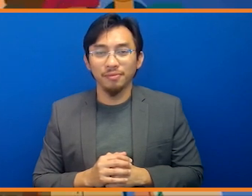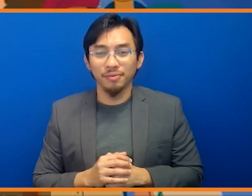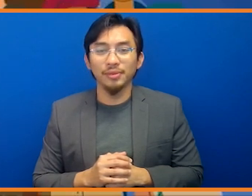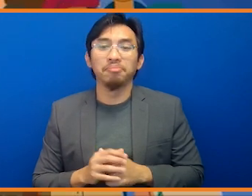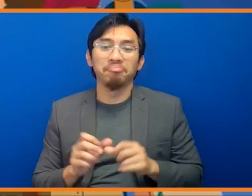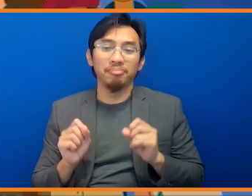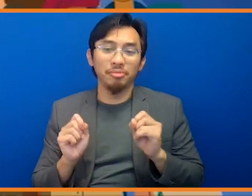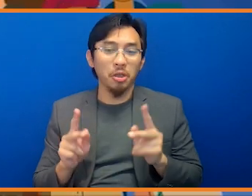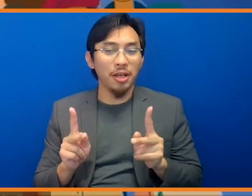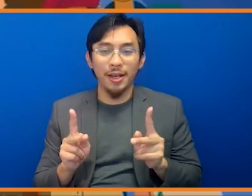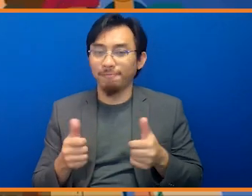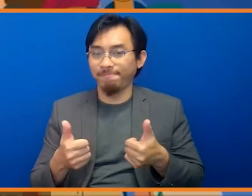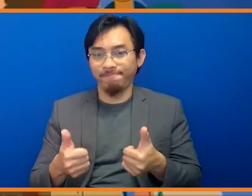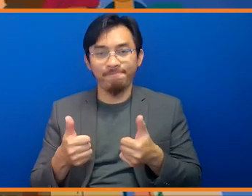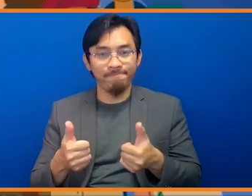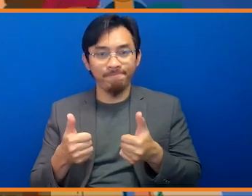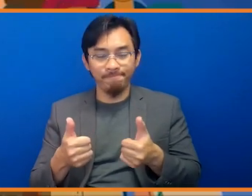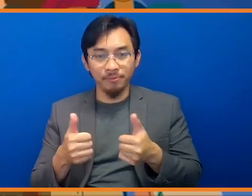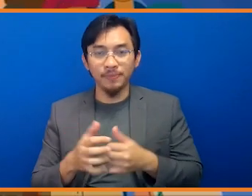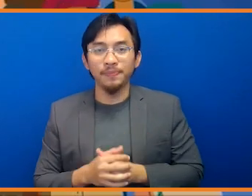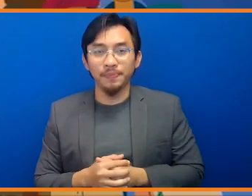All right. Okay. Already. Yeah. All right.